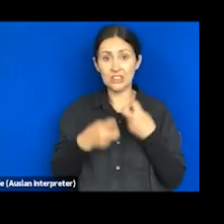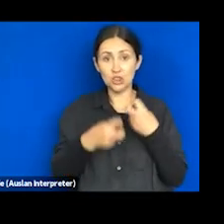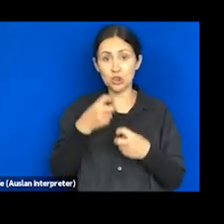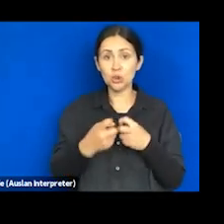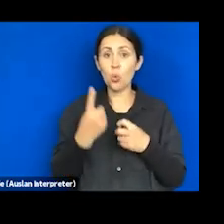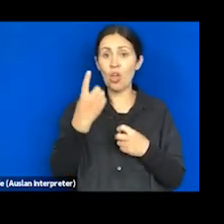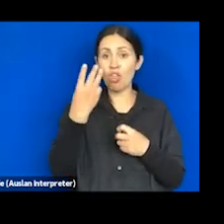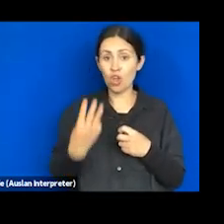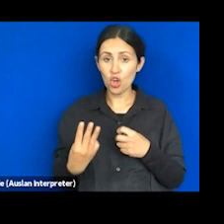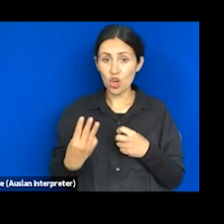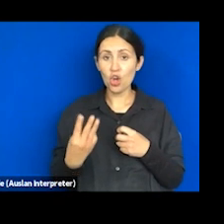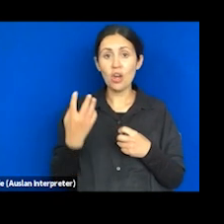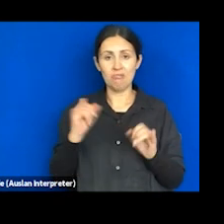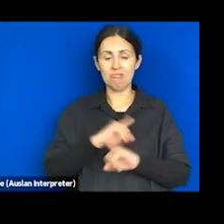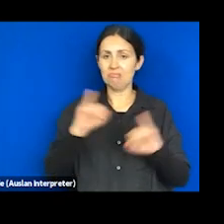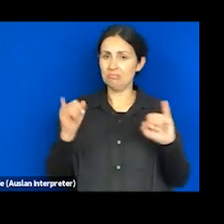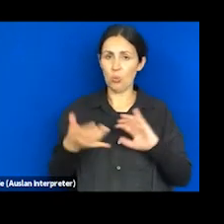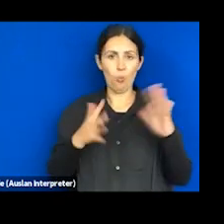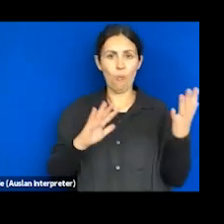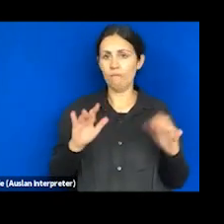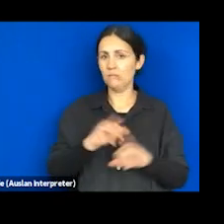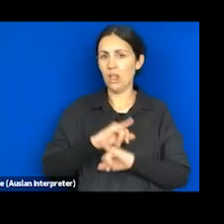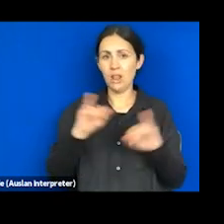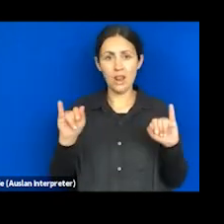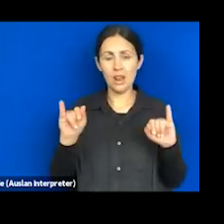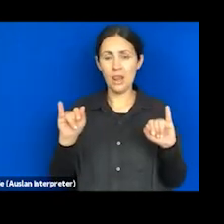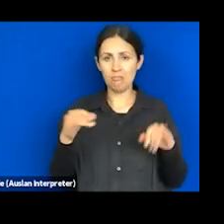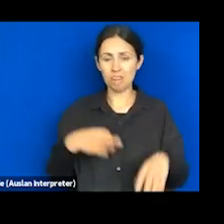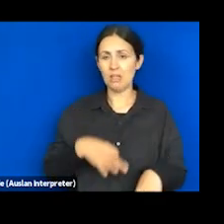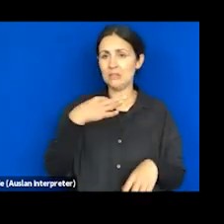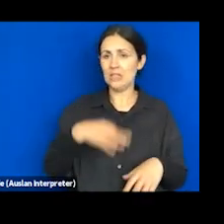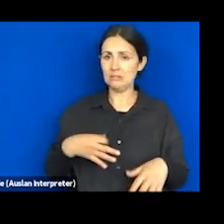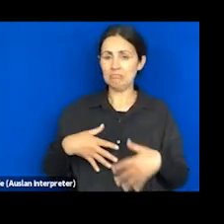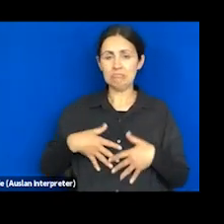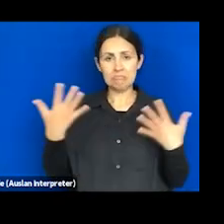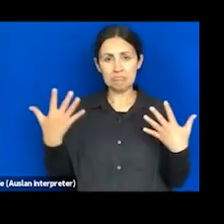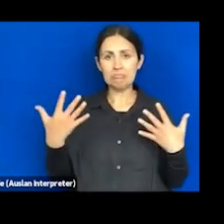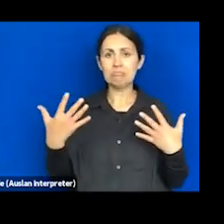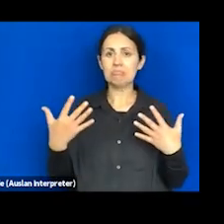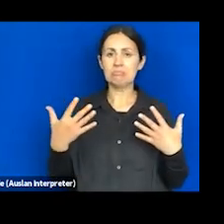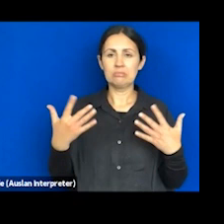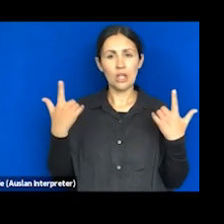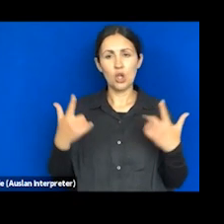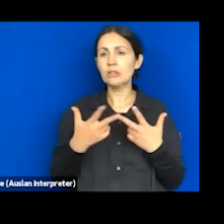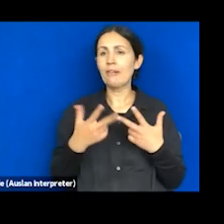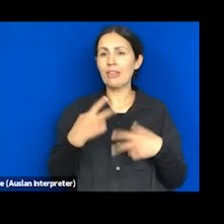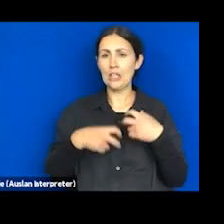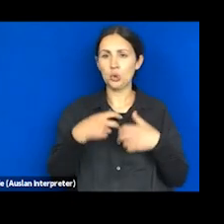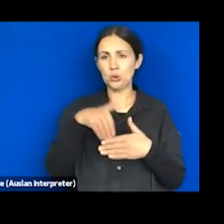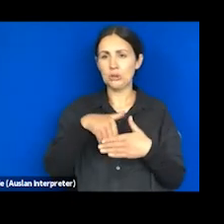very high levels of distress, and it's accompanied by a whole range of burden of disease as well. In